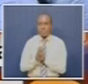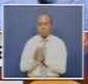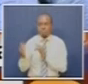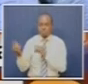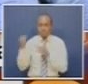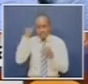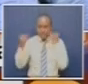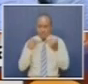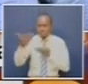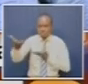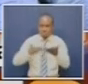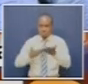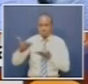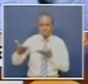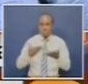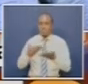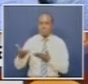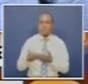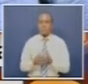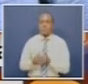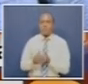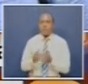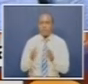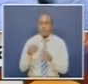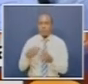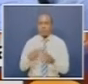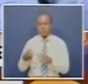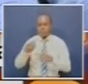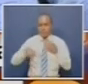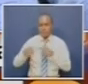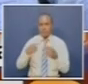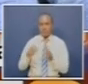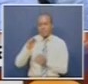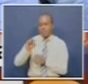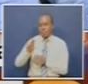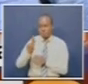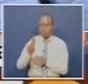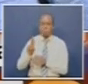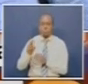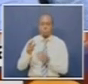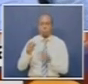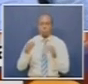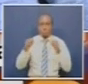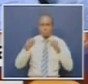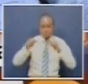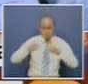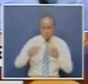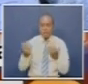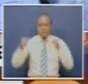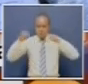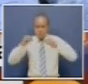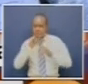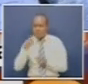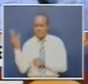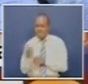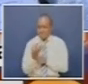ideas. I think universal suffrage is one of them. Revisiting the spirit of the MOU is another. Consensus by the principle is another. There